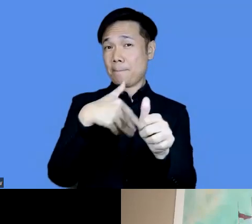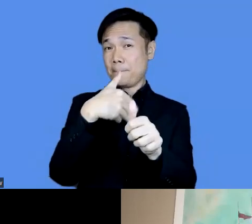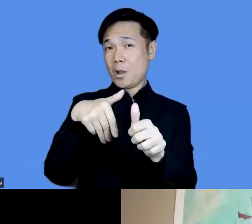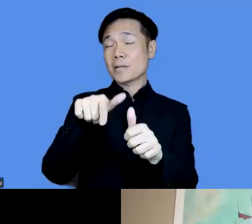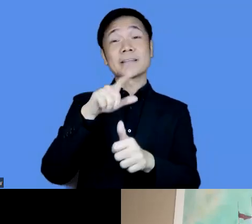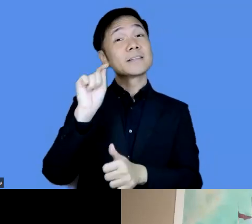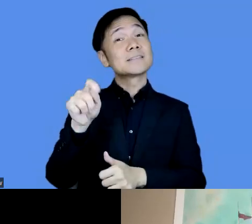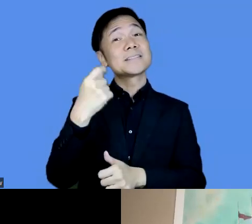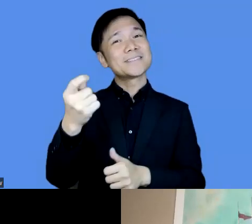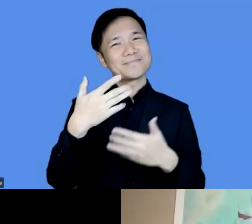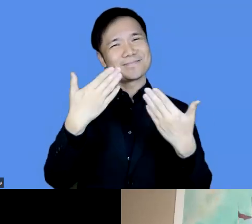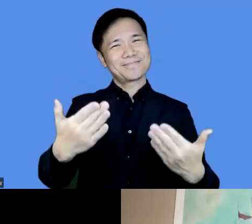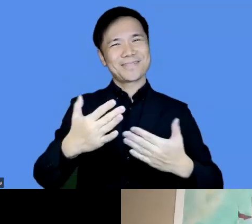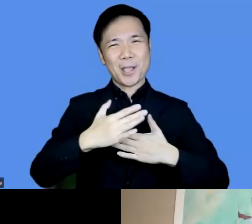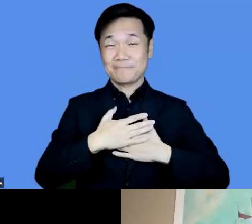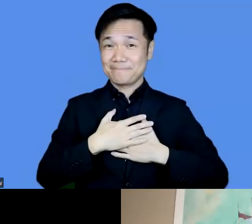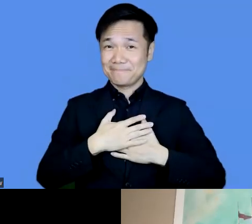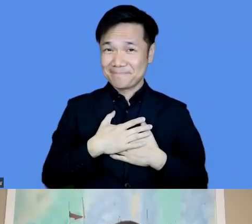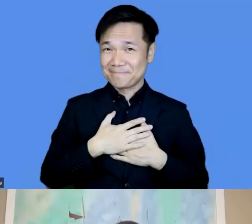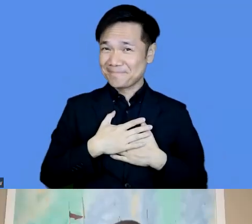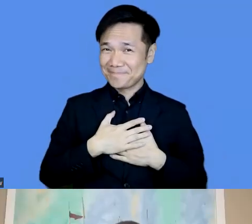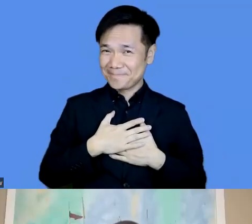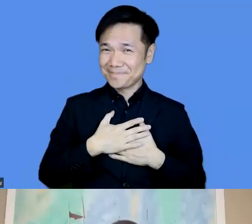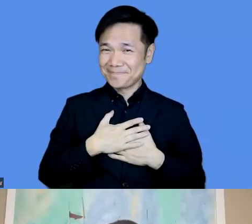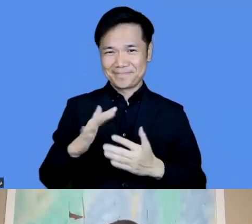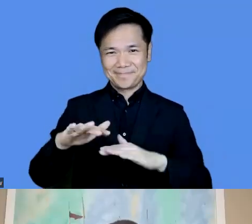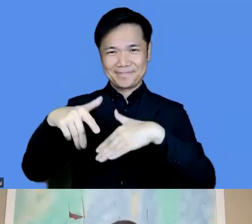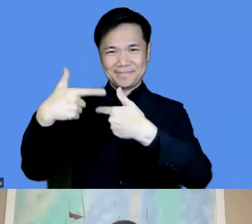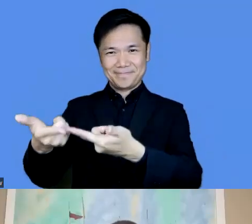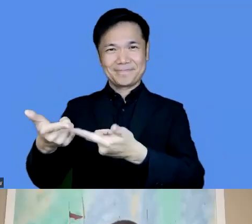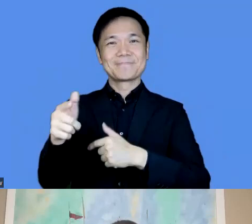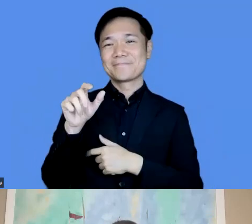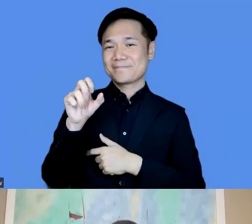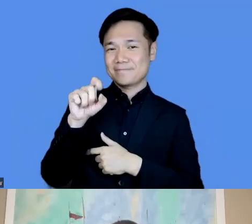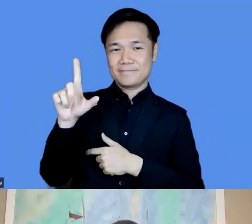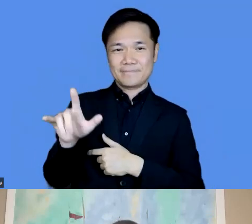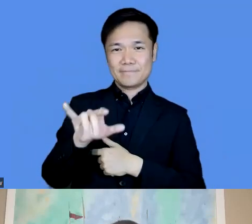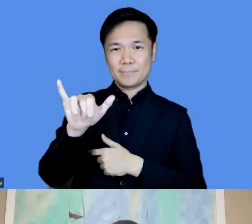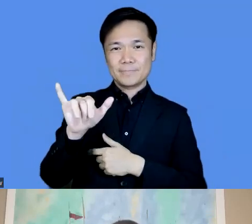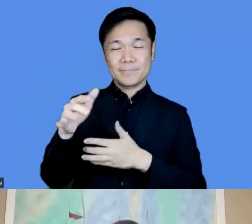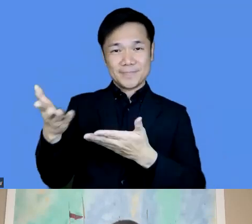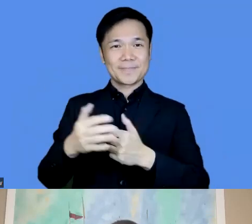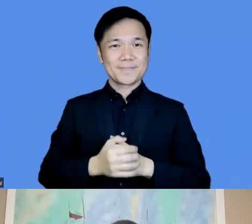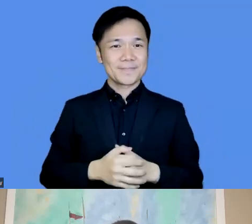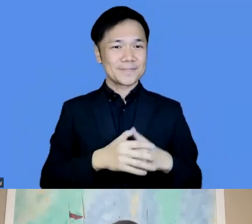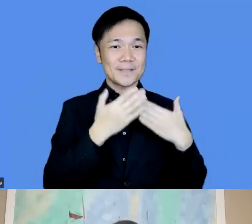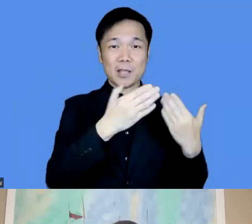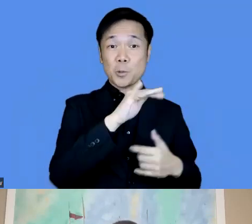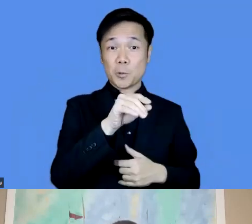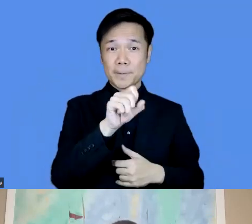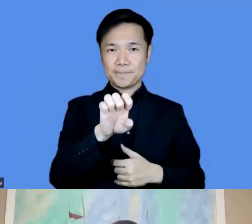participate in the discussion. Back to you, Jose. Thank you, Sally. Thank you for bringing a concrete